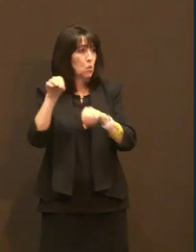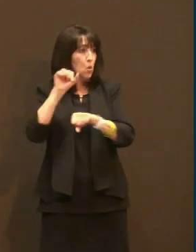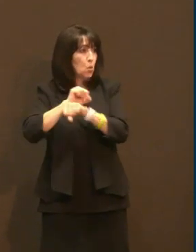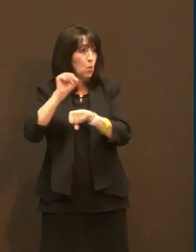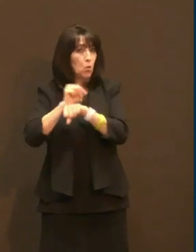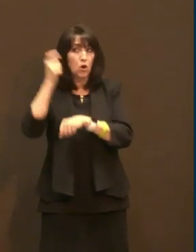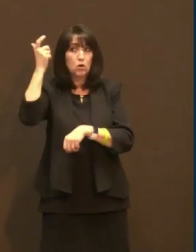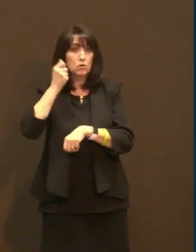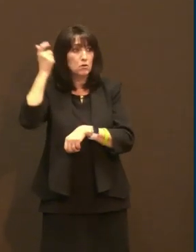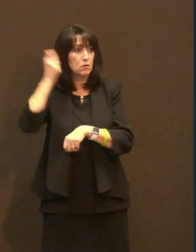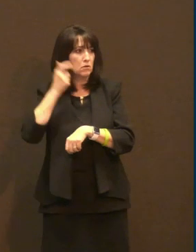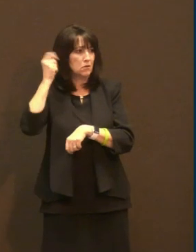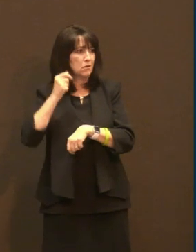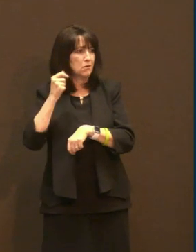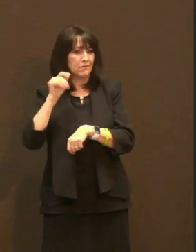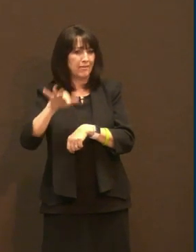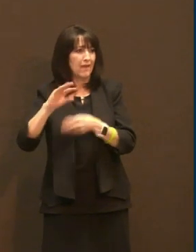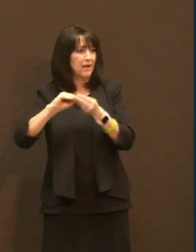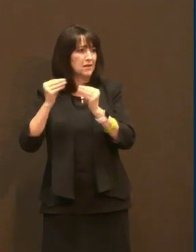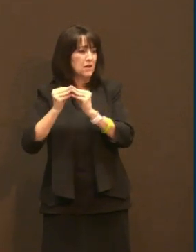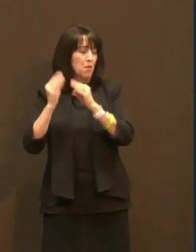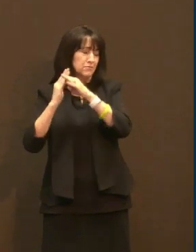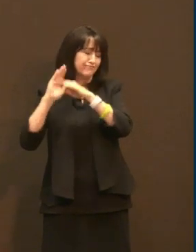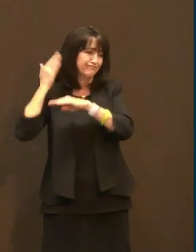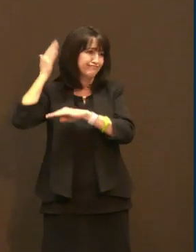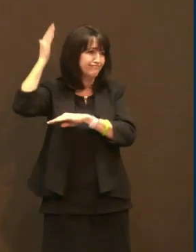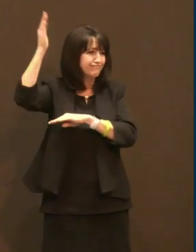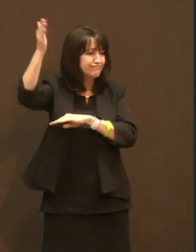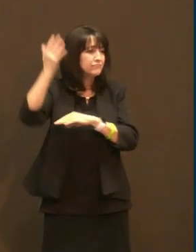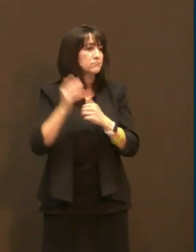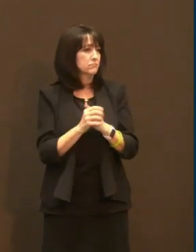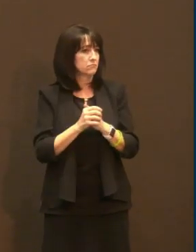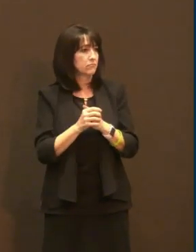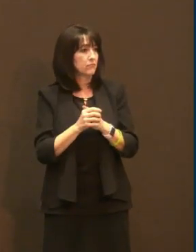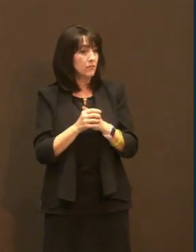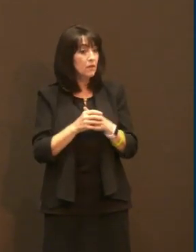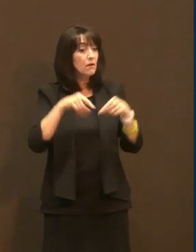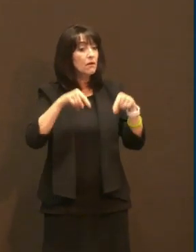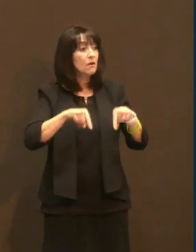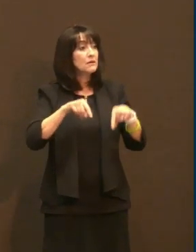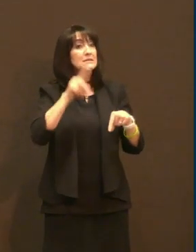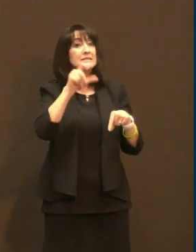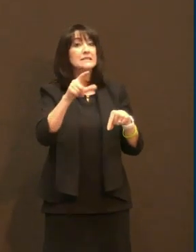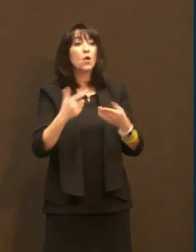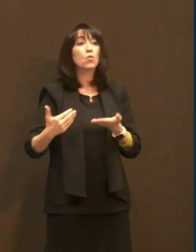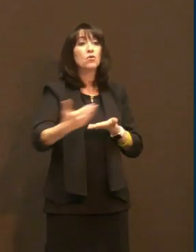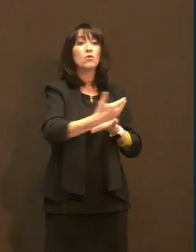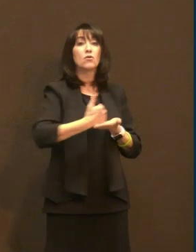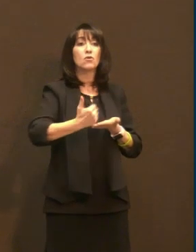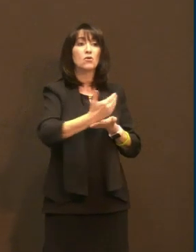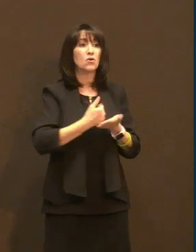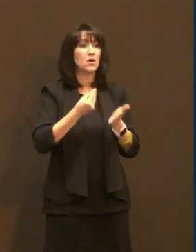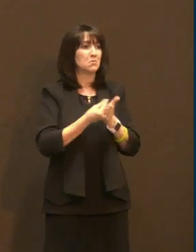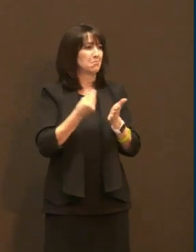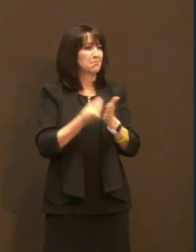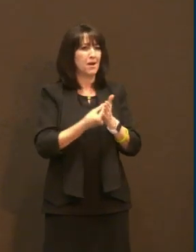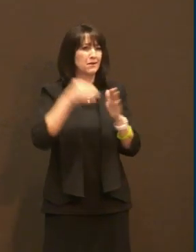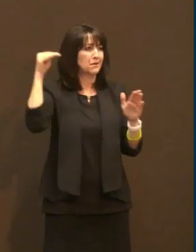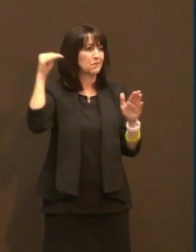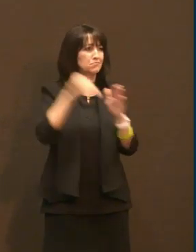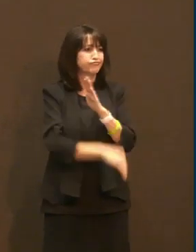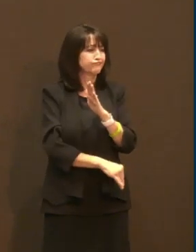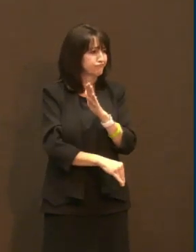You can look at our own budget numbers and revenue declines talked to the county executive, the mayor of the city of Wilmington,